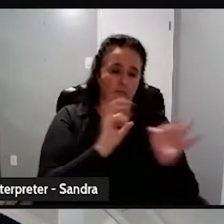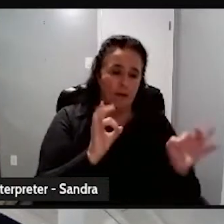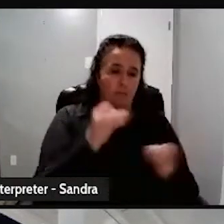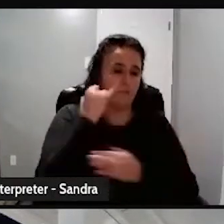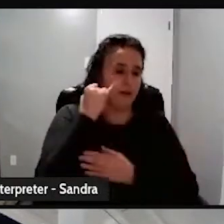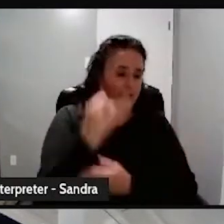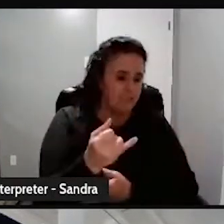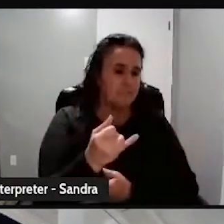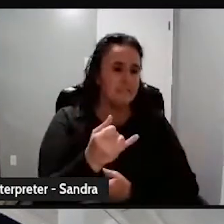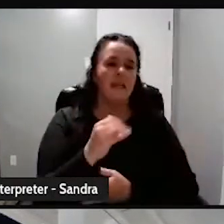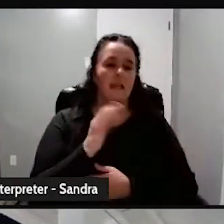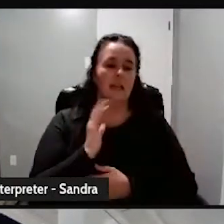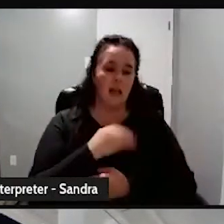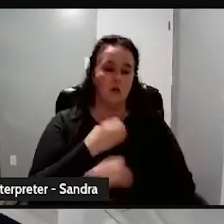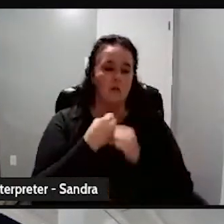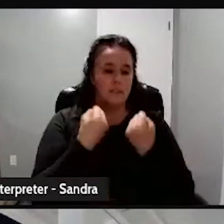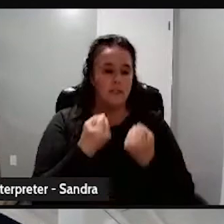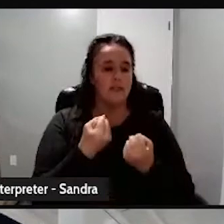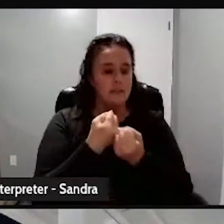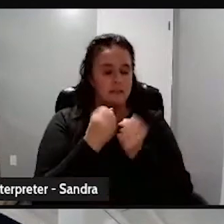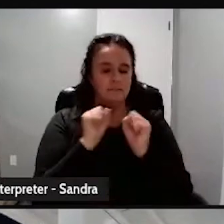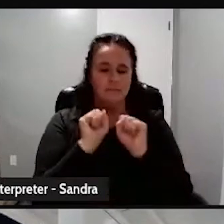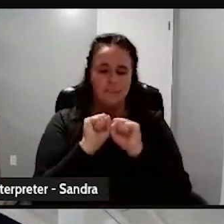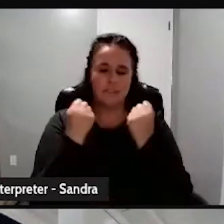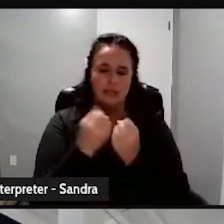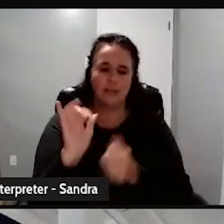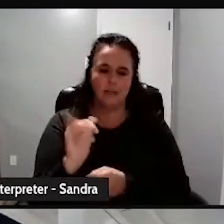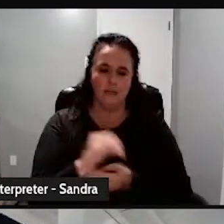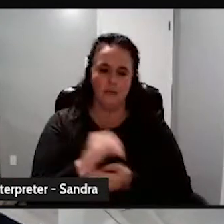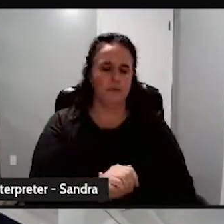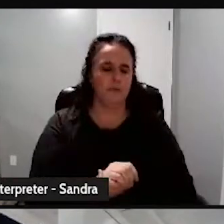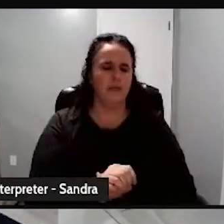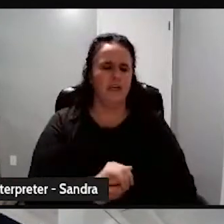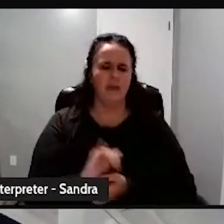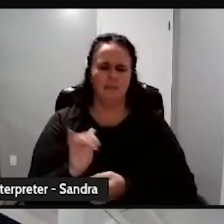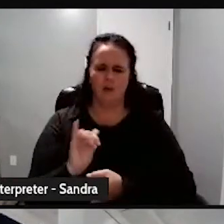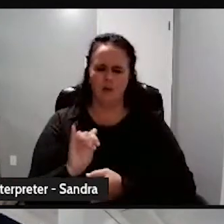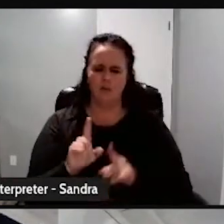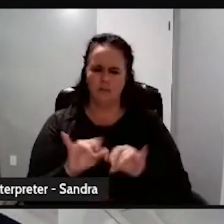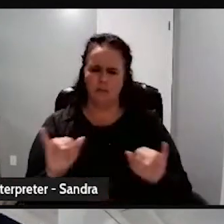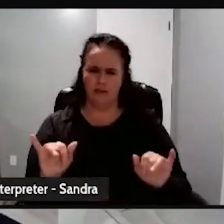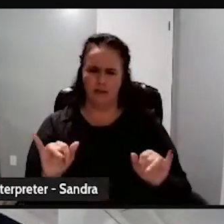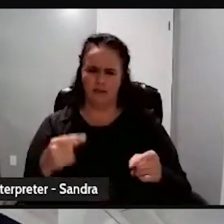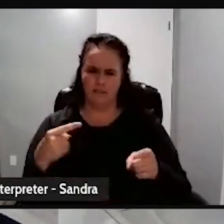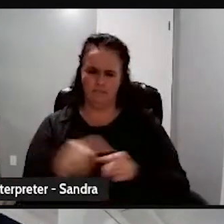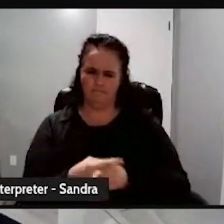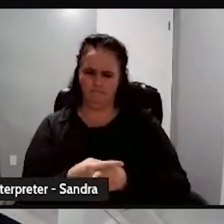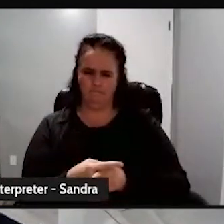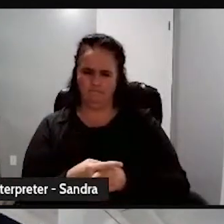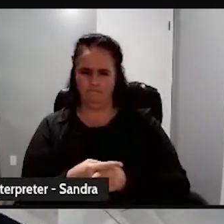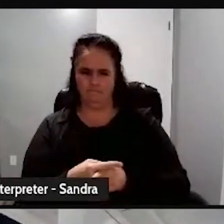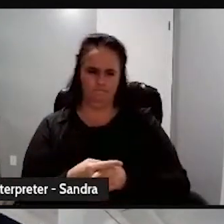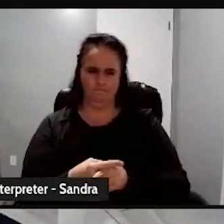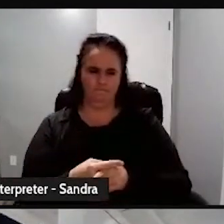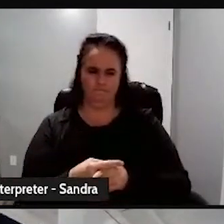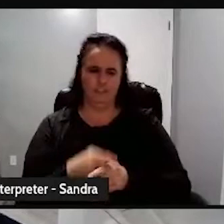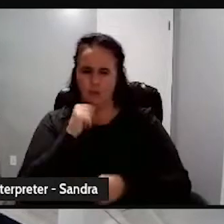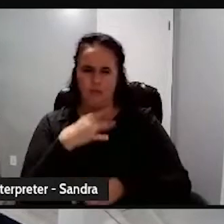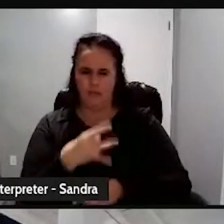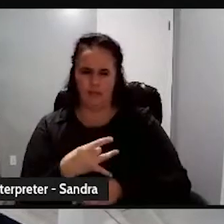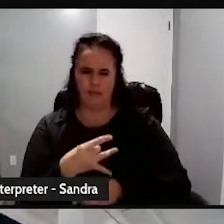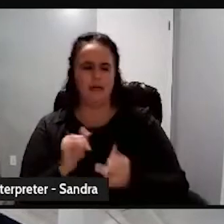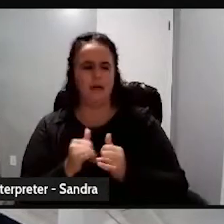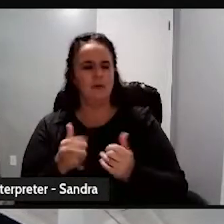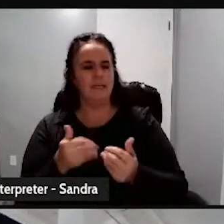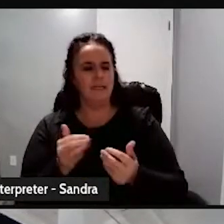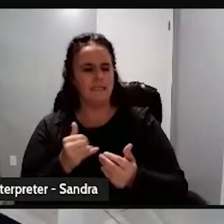But I am also disturbed by how easily